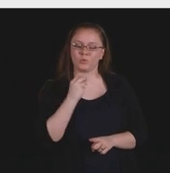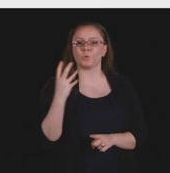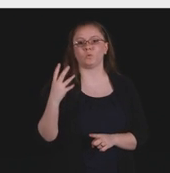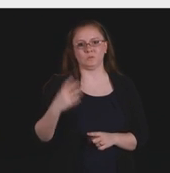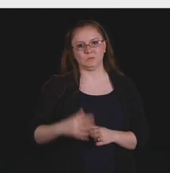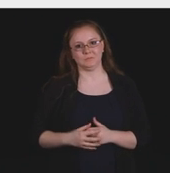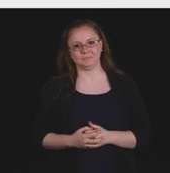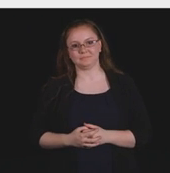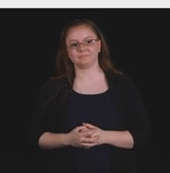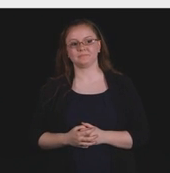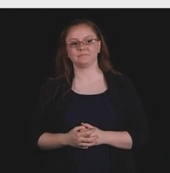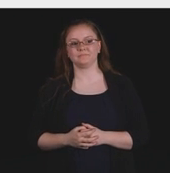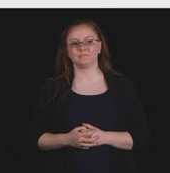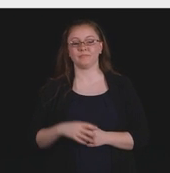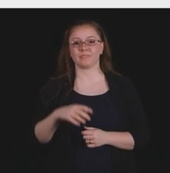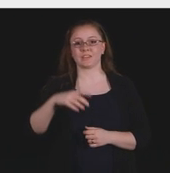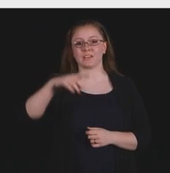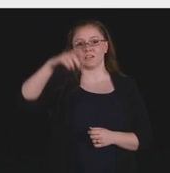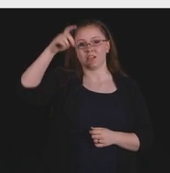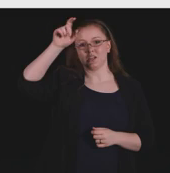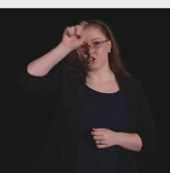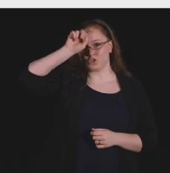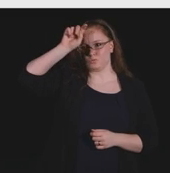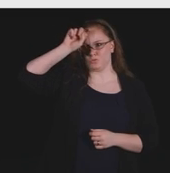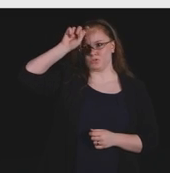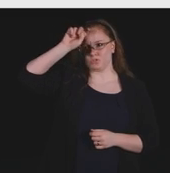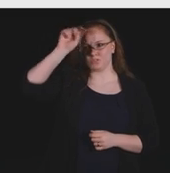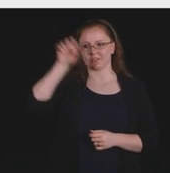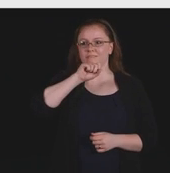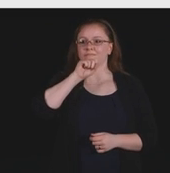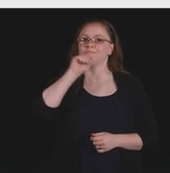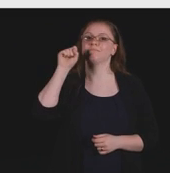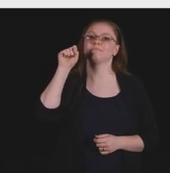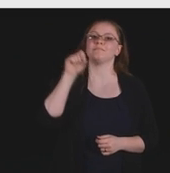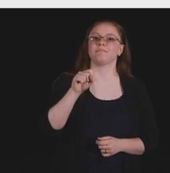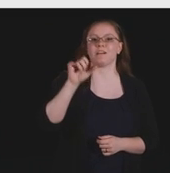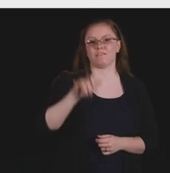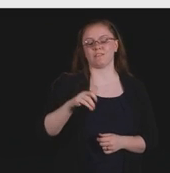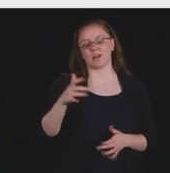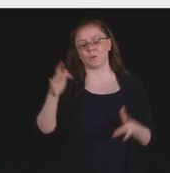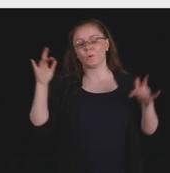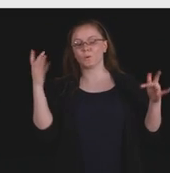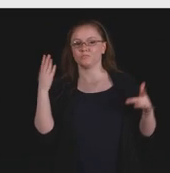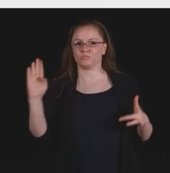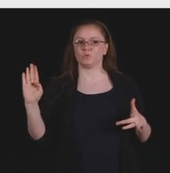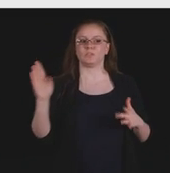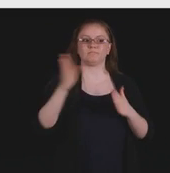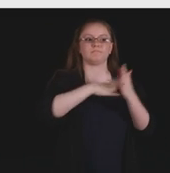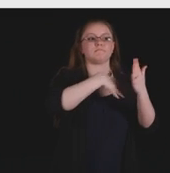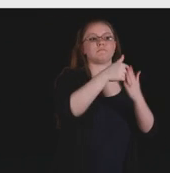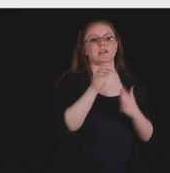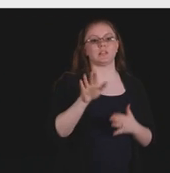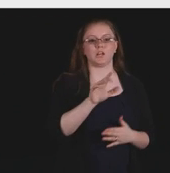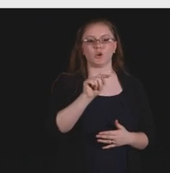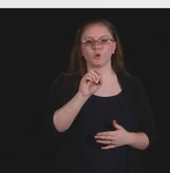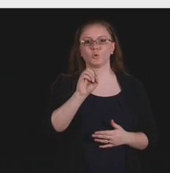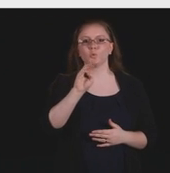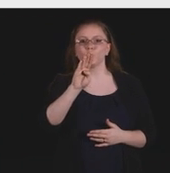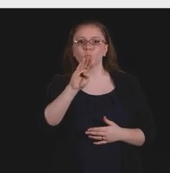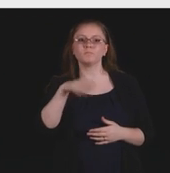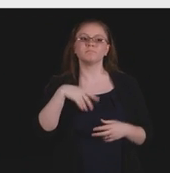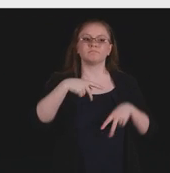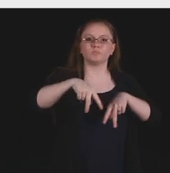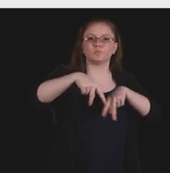Egyptians loved this beautiful blue, and they decorated their tombs and funerary marks with lapis lazuli. Same thing with